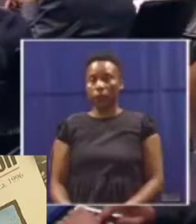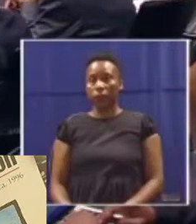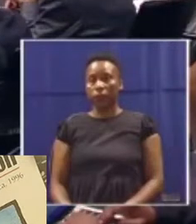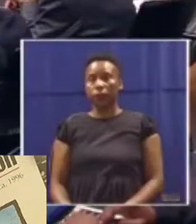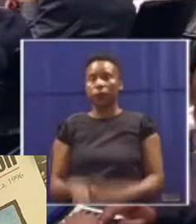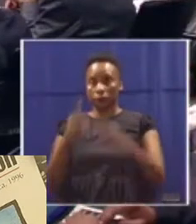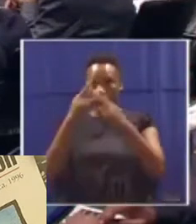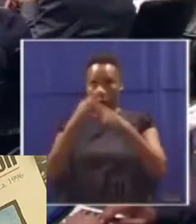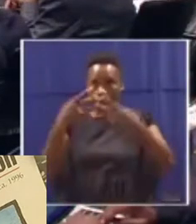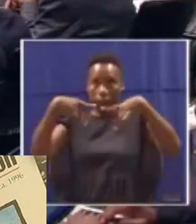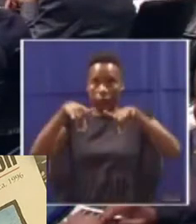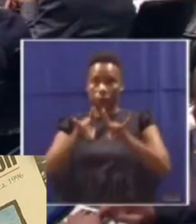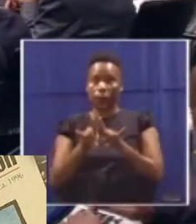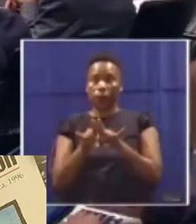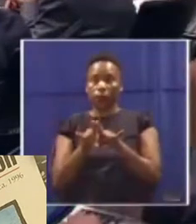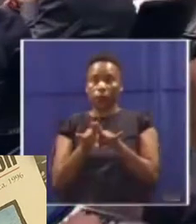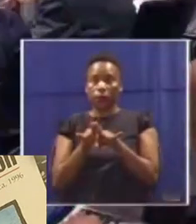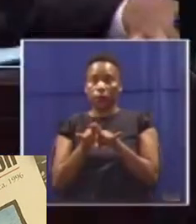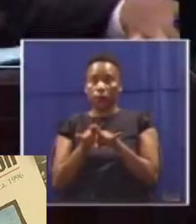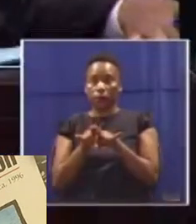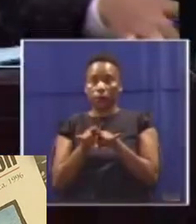Honorable Chairperson,